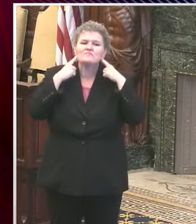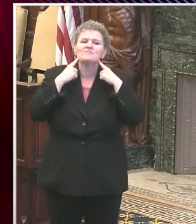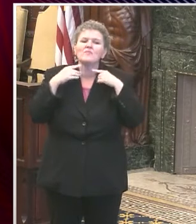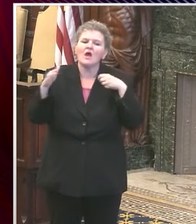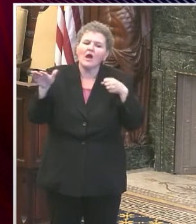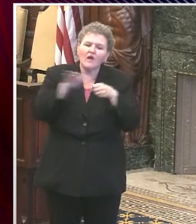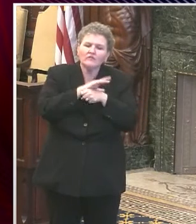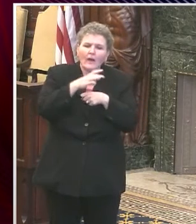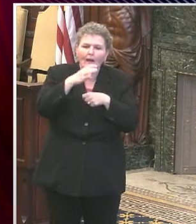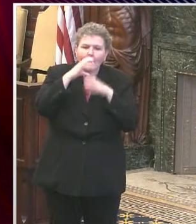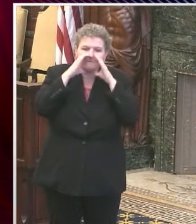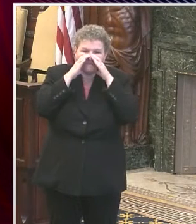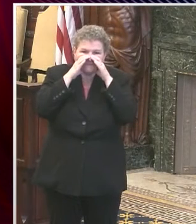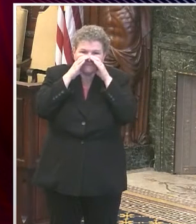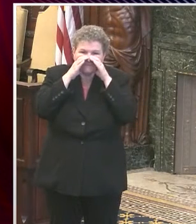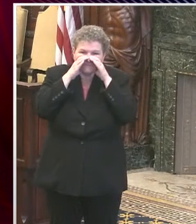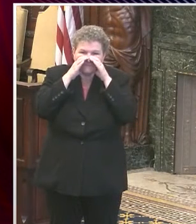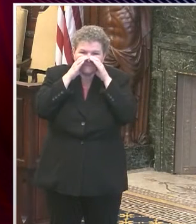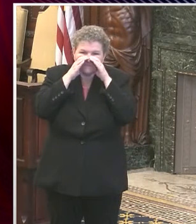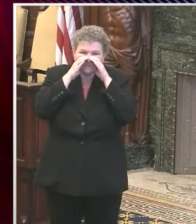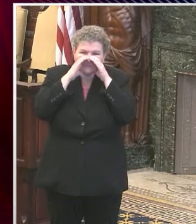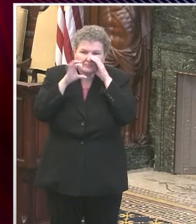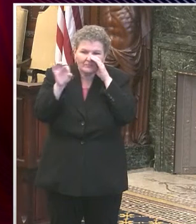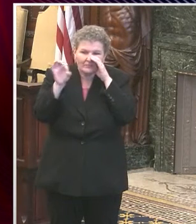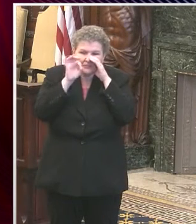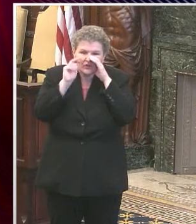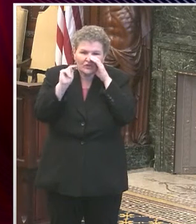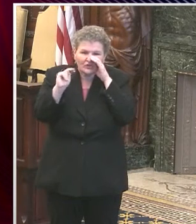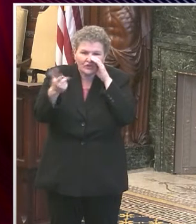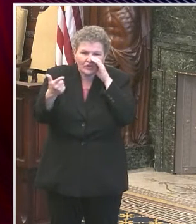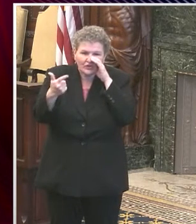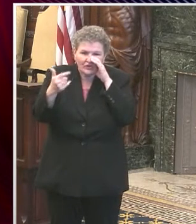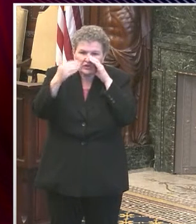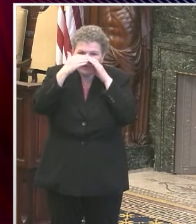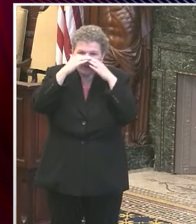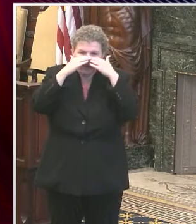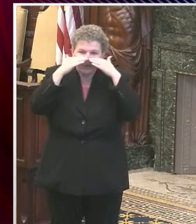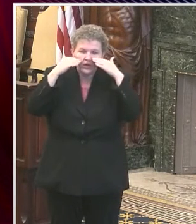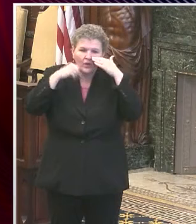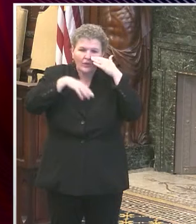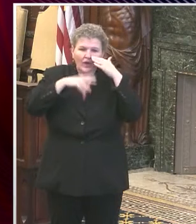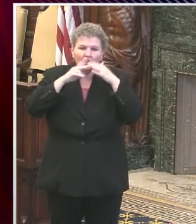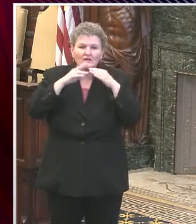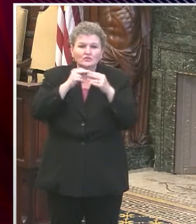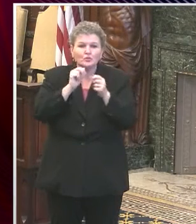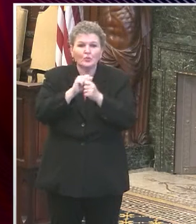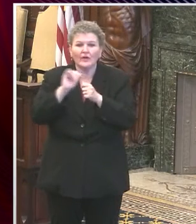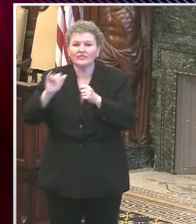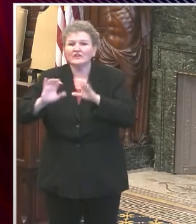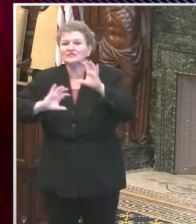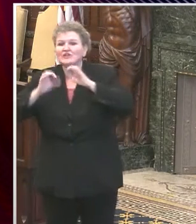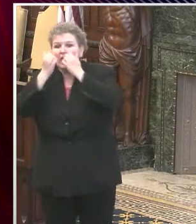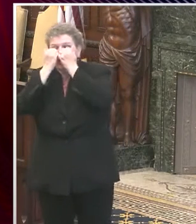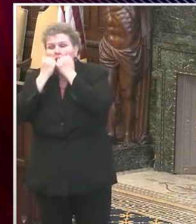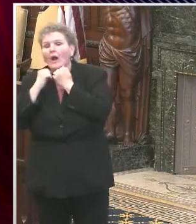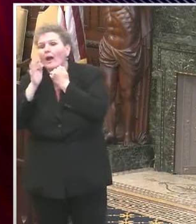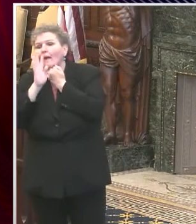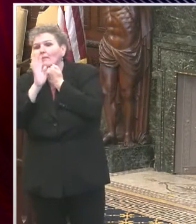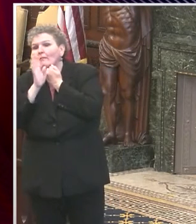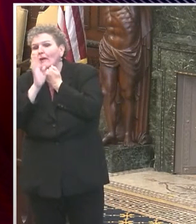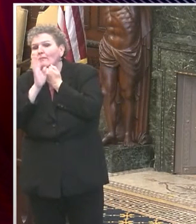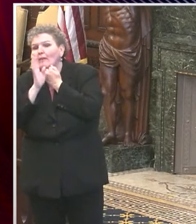prevention if it's only covering your mouth. And don't pull it down to talk to the person next to you. That's just the most important time for you to be wearing your